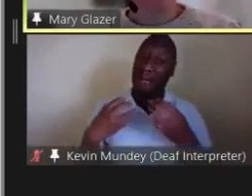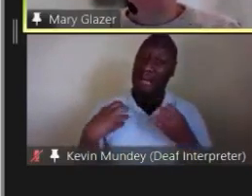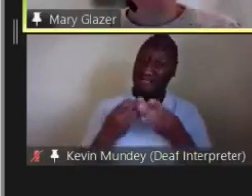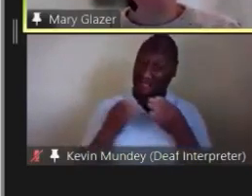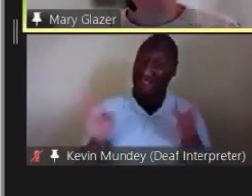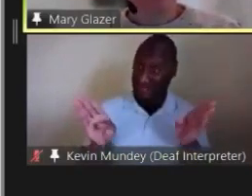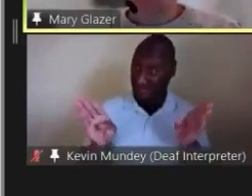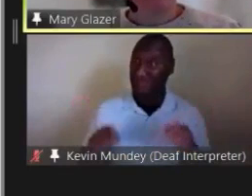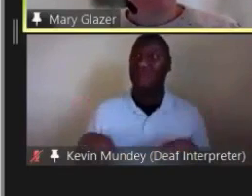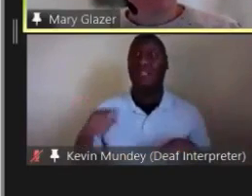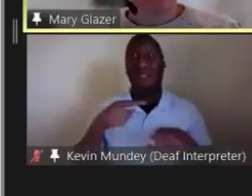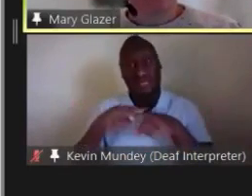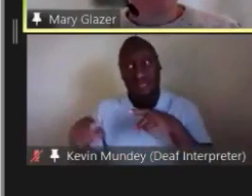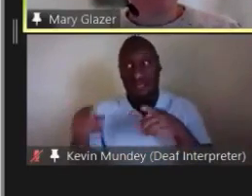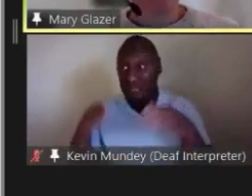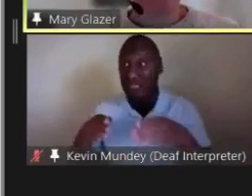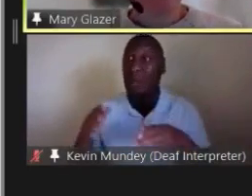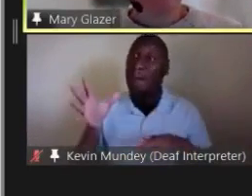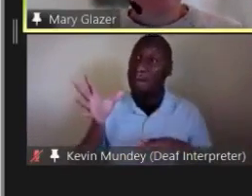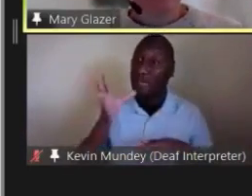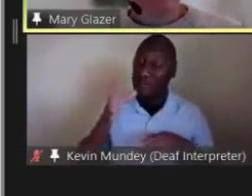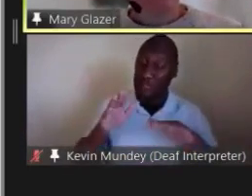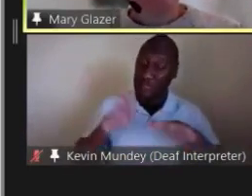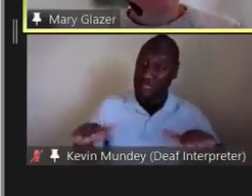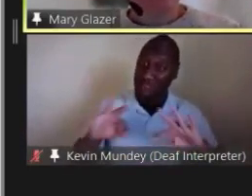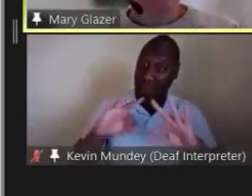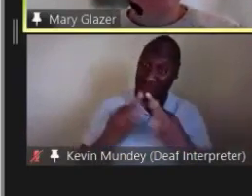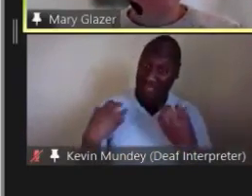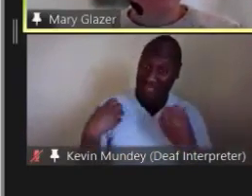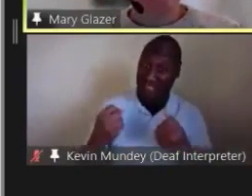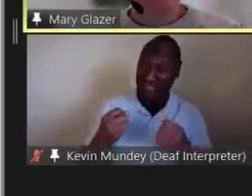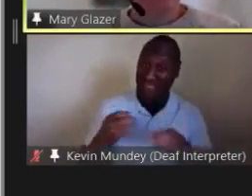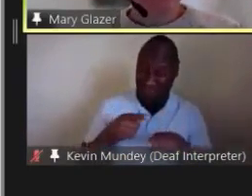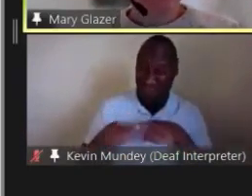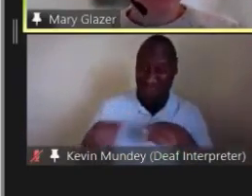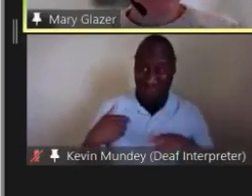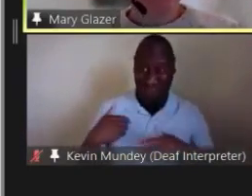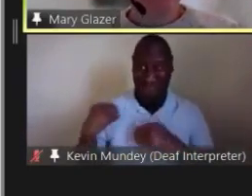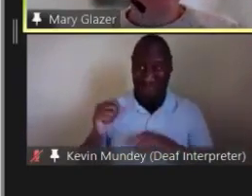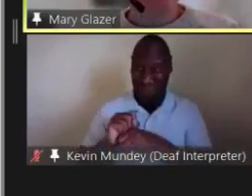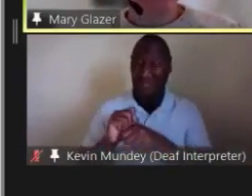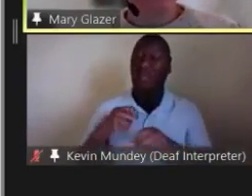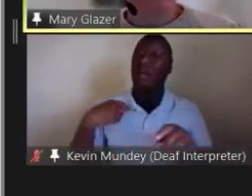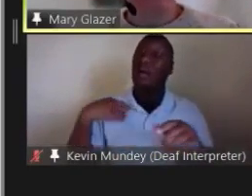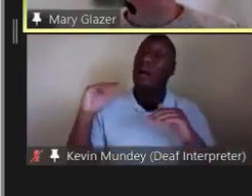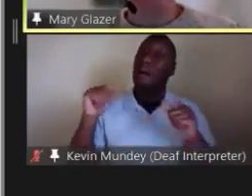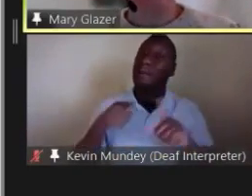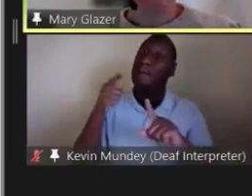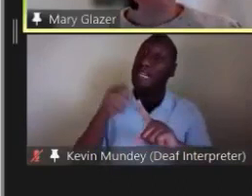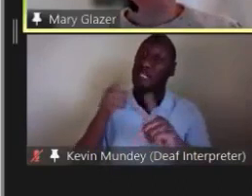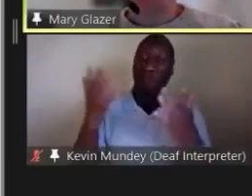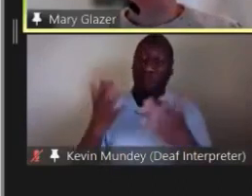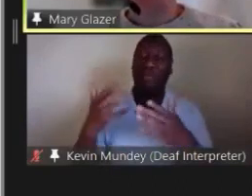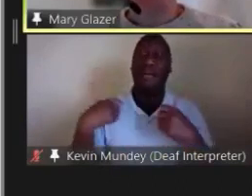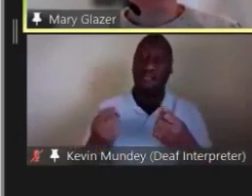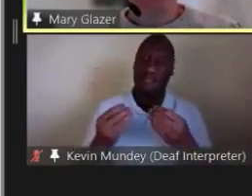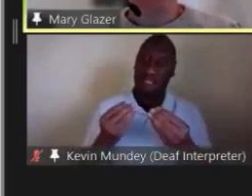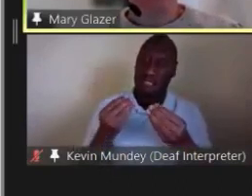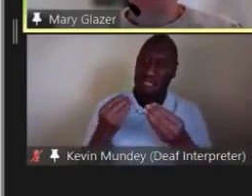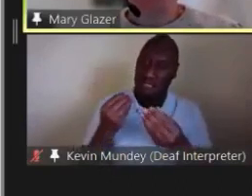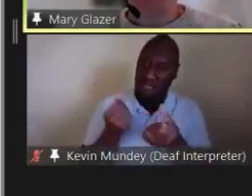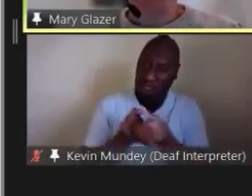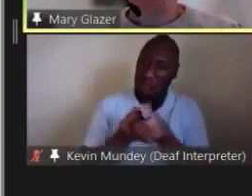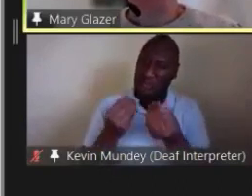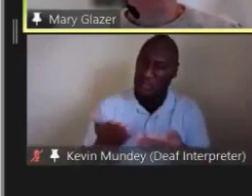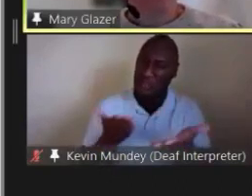Division of Maternal, Child, and Family Health. Our division provides various health and support services to improve the